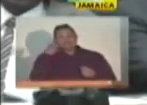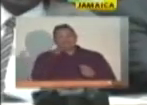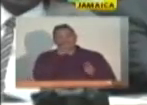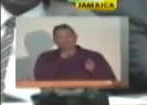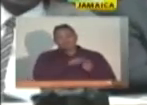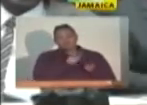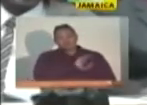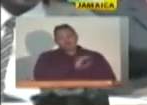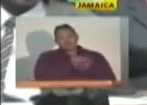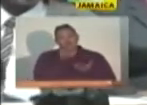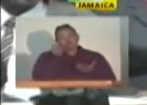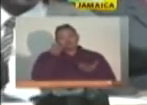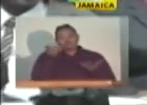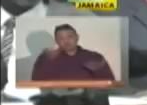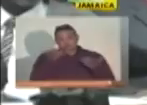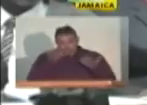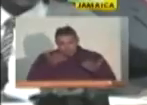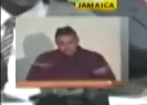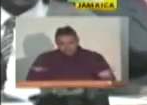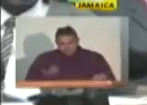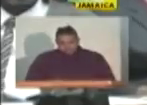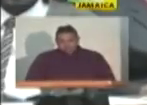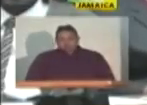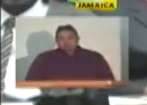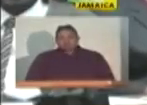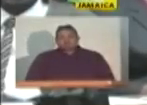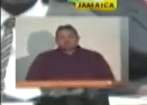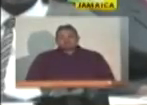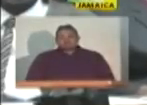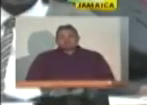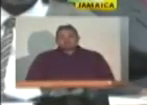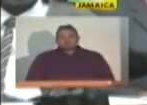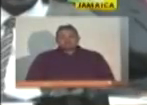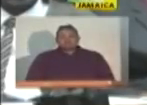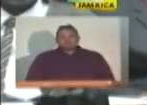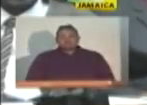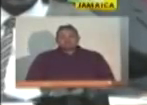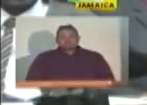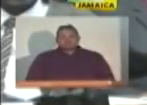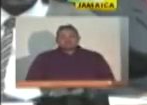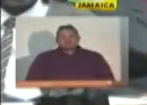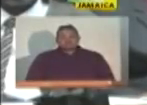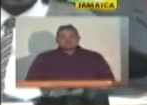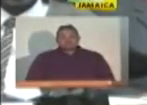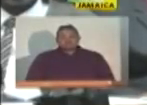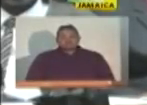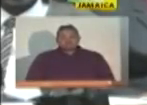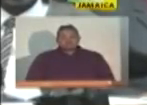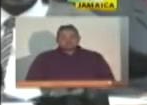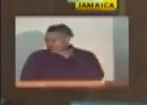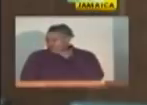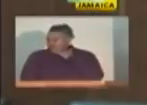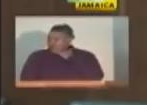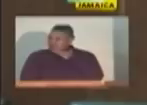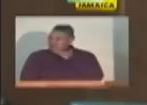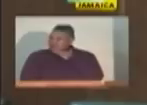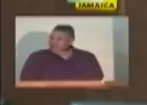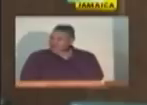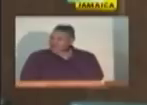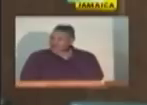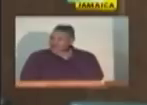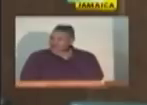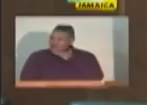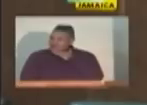specific amounts if you would like. No, you already have them. I'm sure you already have them, but he didn't mention them. The figure